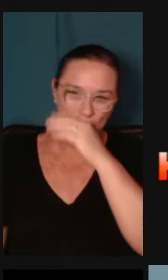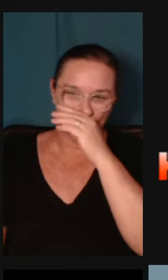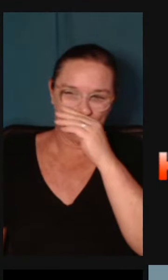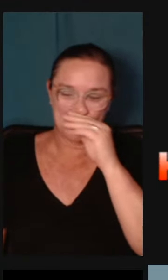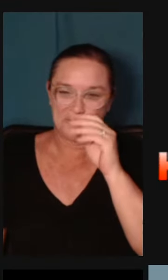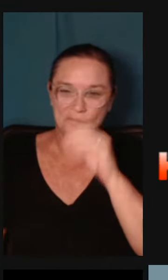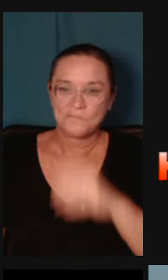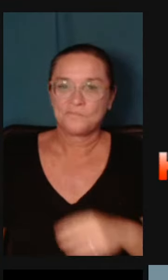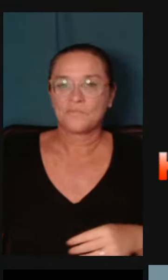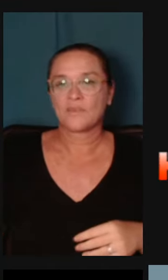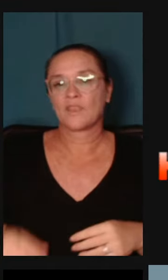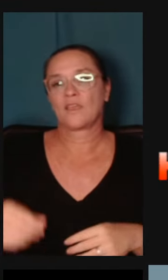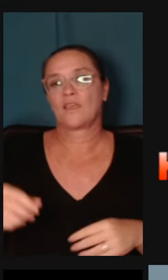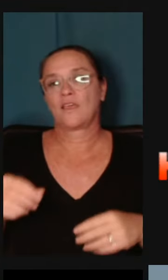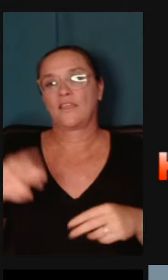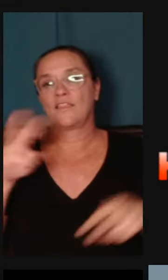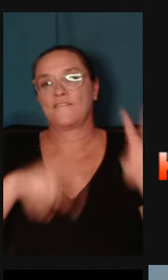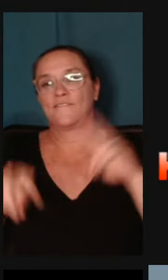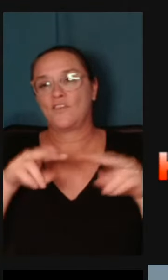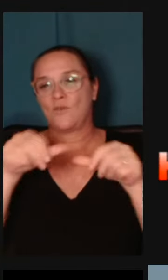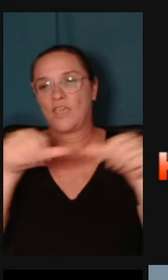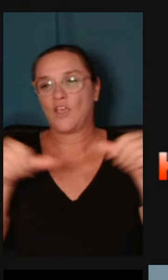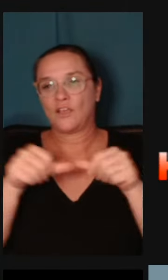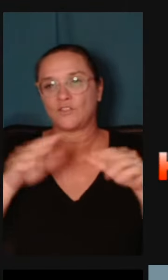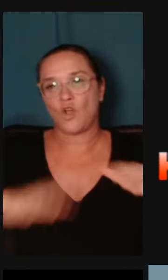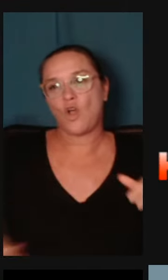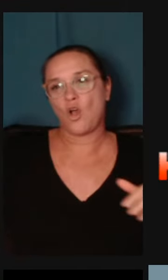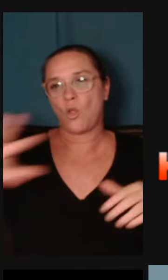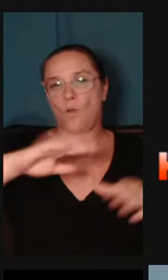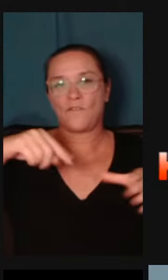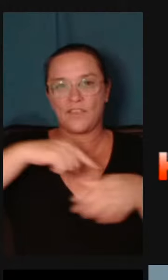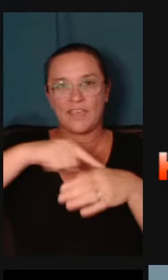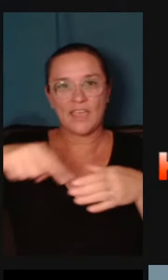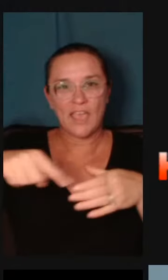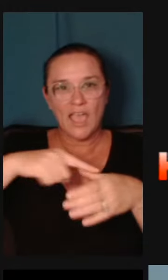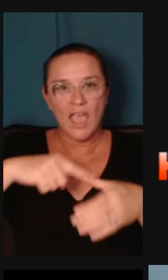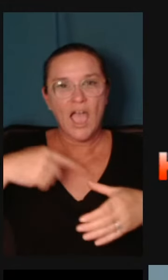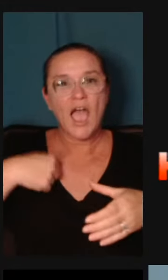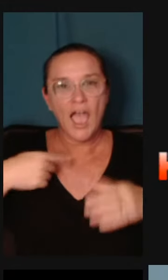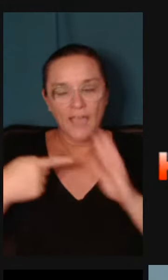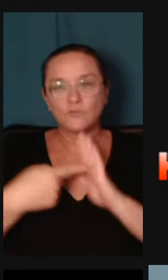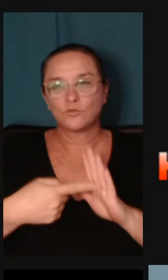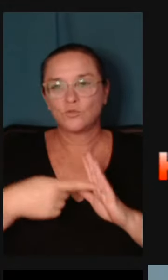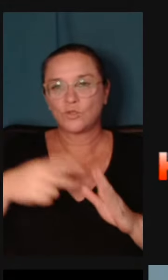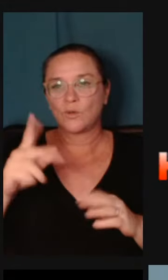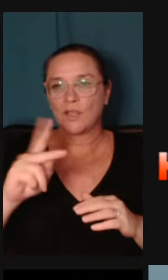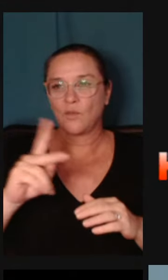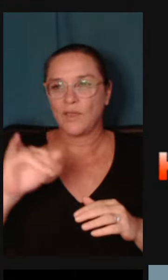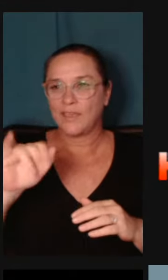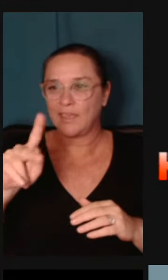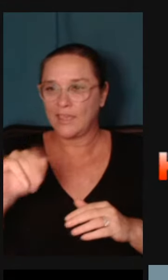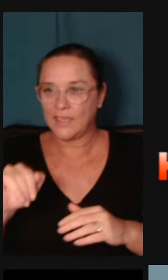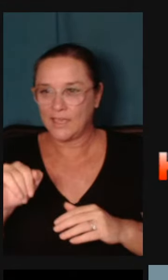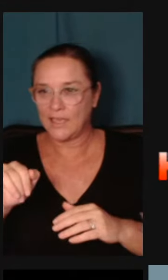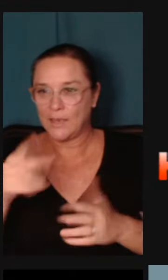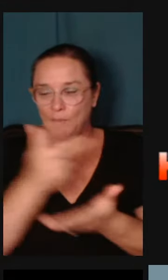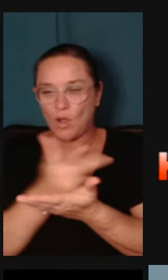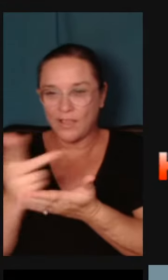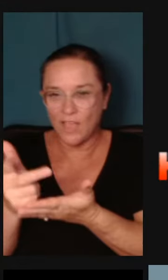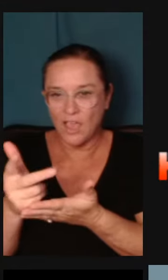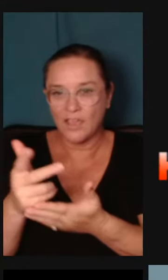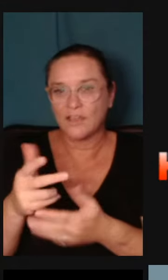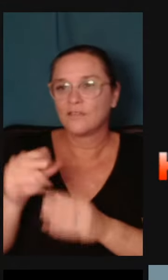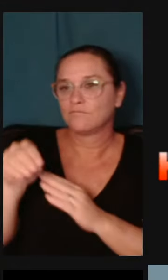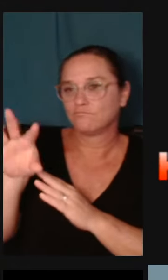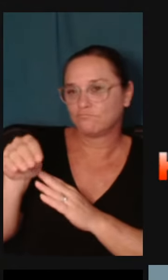Lava viewing locations all around the caldera. I shown Kīlauea Iki parking lot and the overlook, and I shot